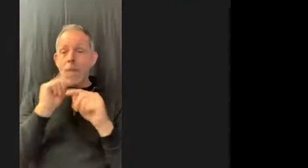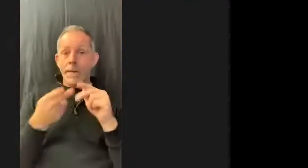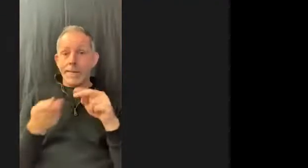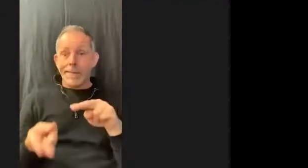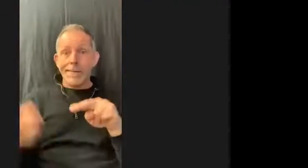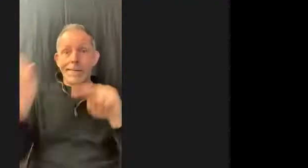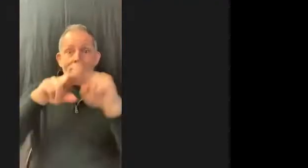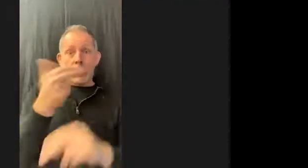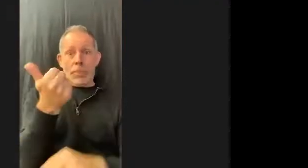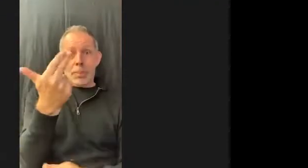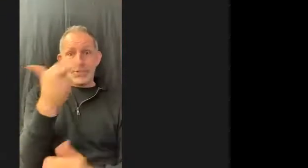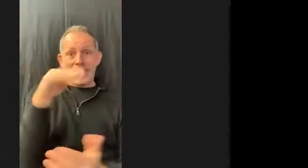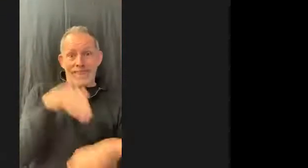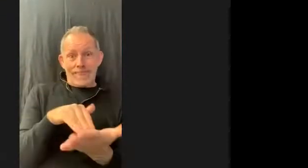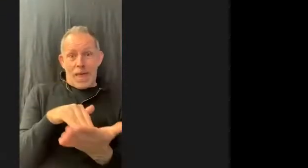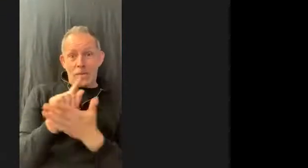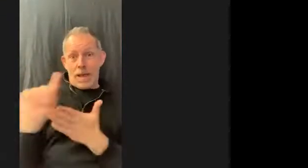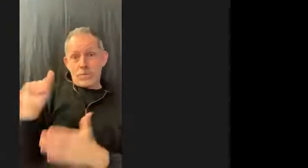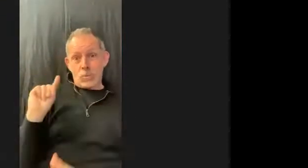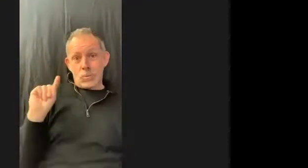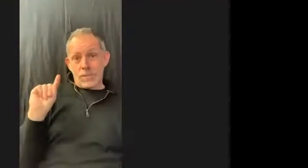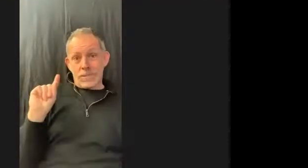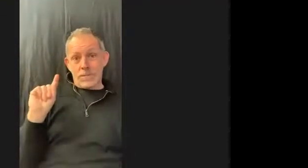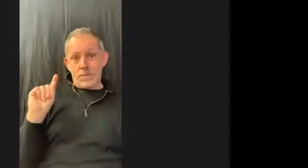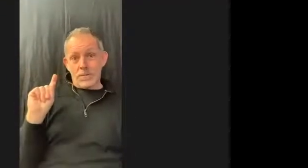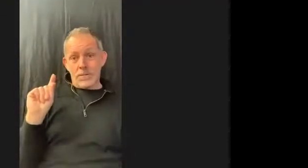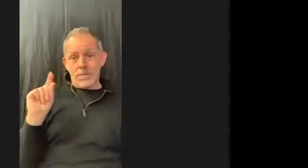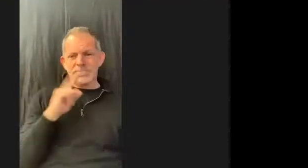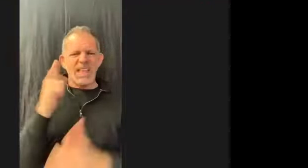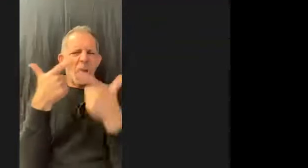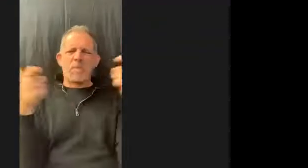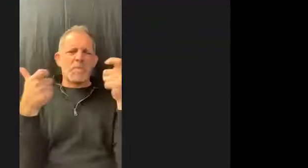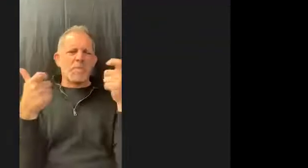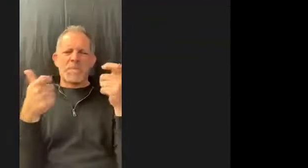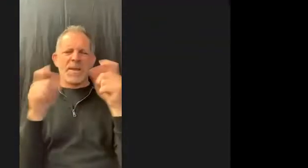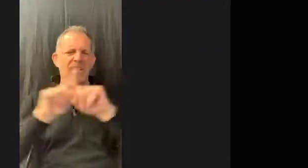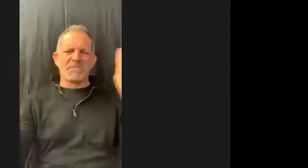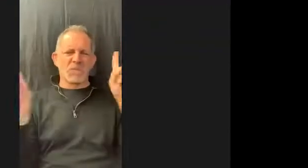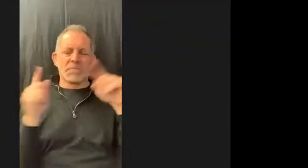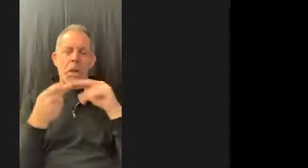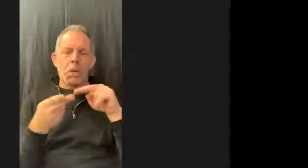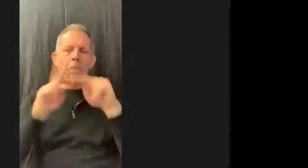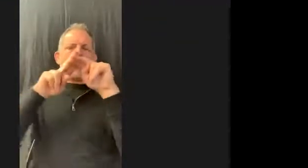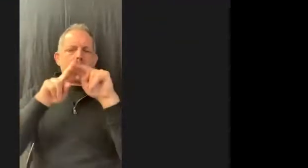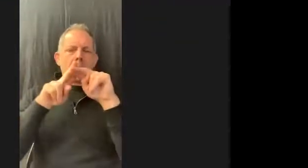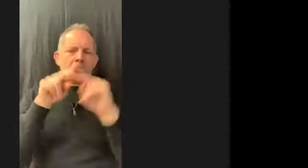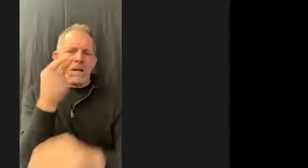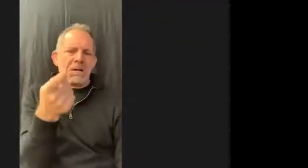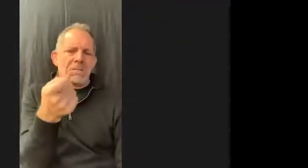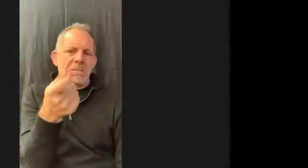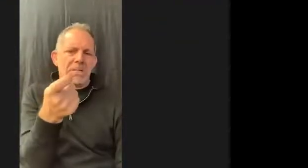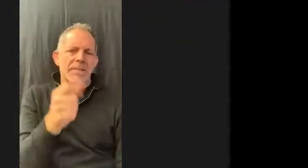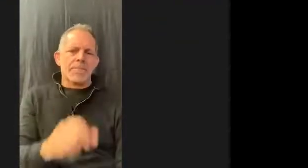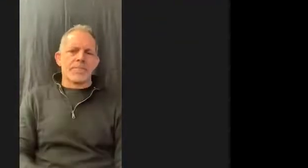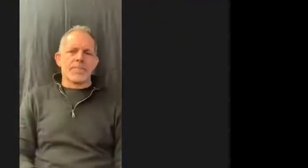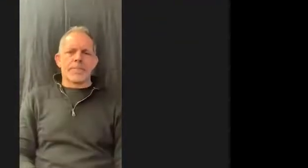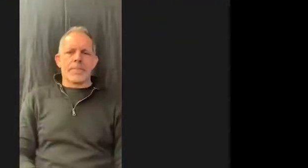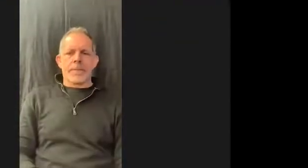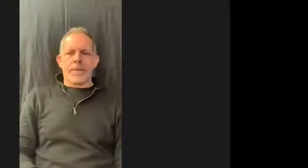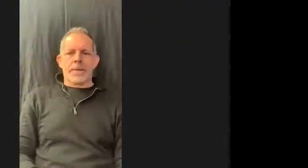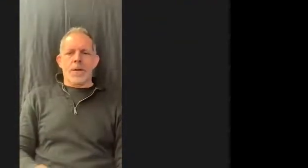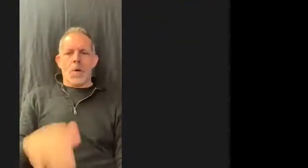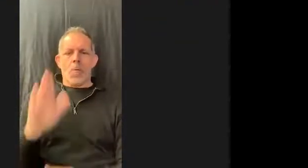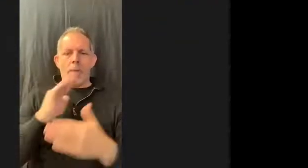So not a huge bump, but a bump nonetheless, and with a lot of new first doses being administered, more